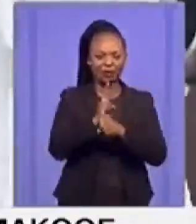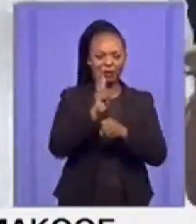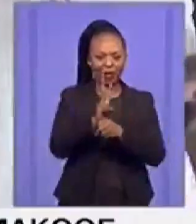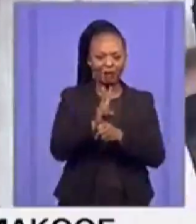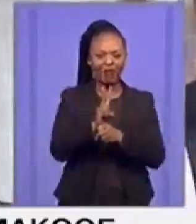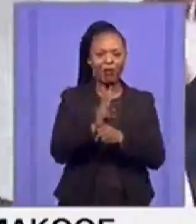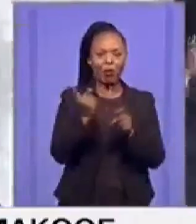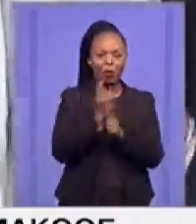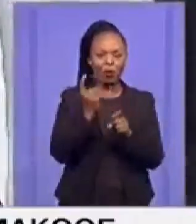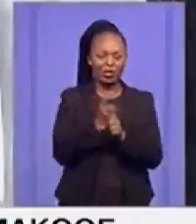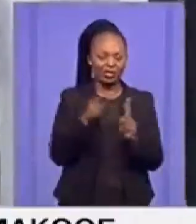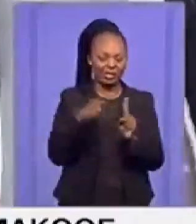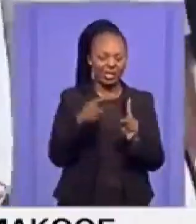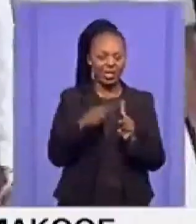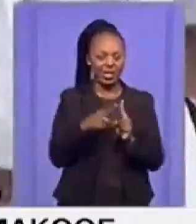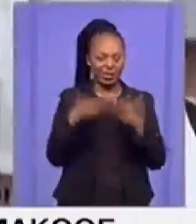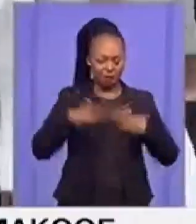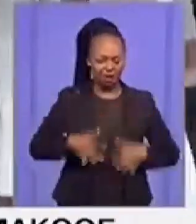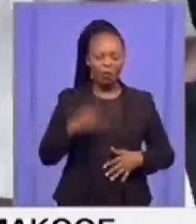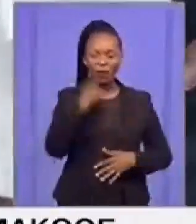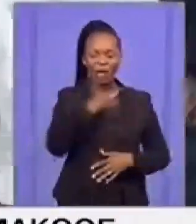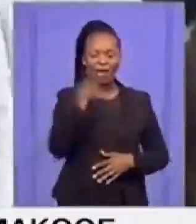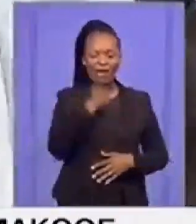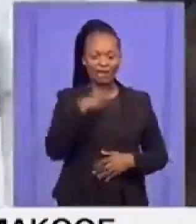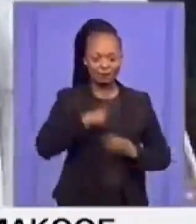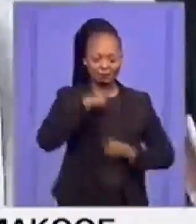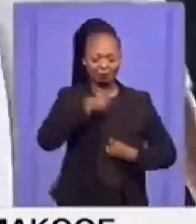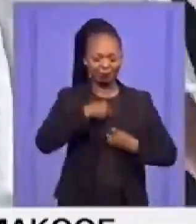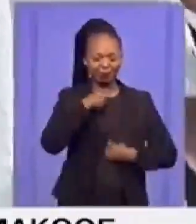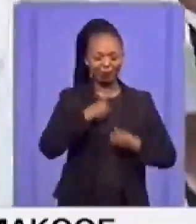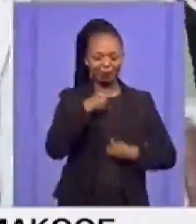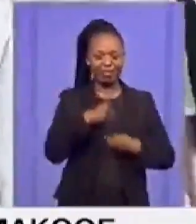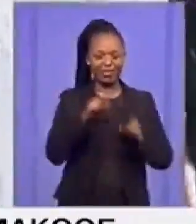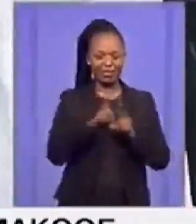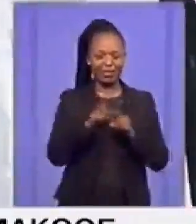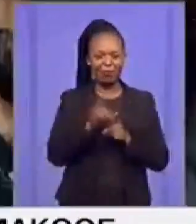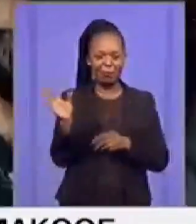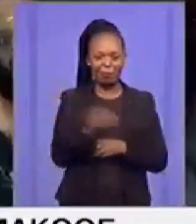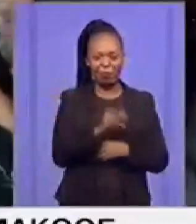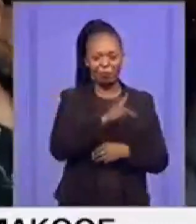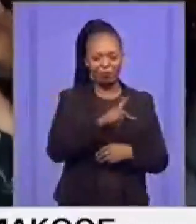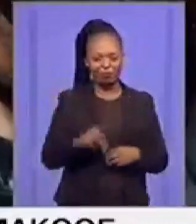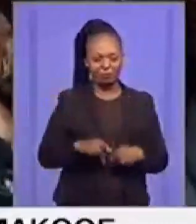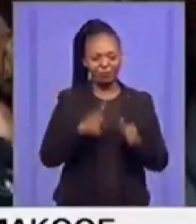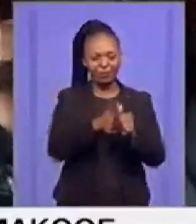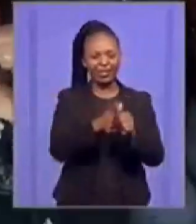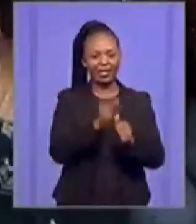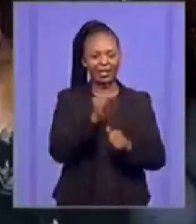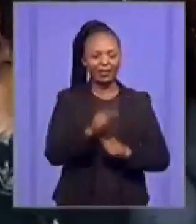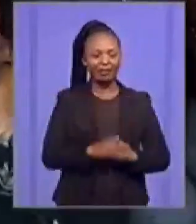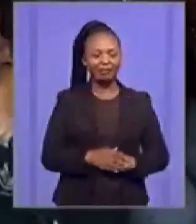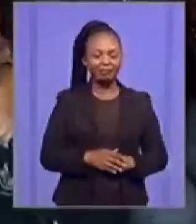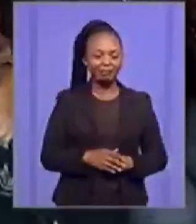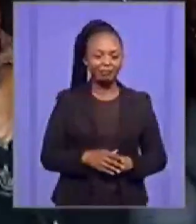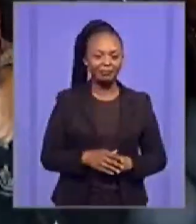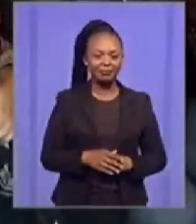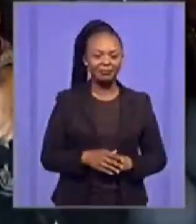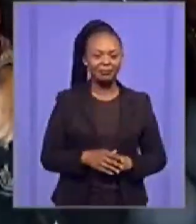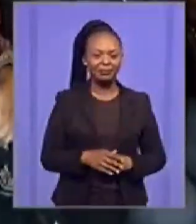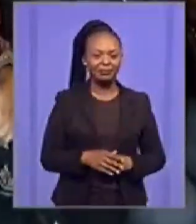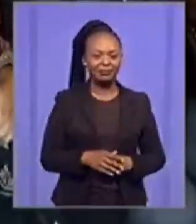matriki. Matona a province le ona a ile a mo latela. Makgala Masiteng,